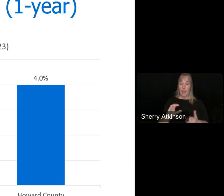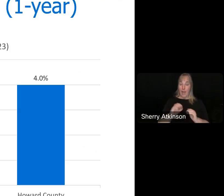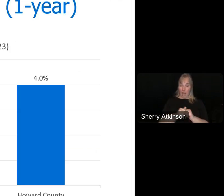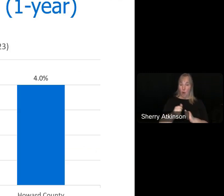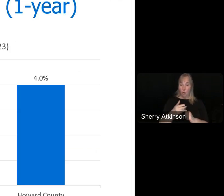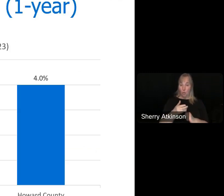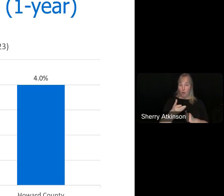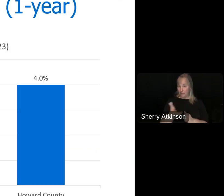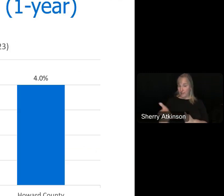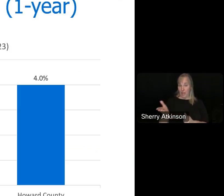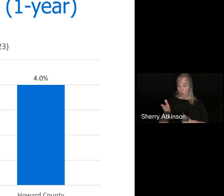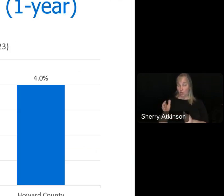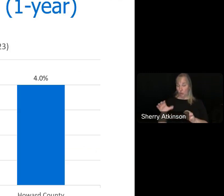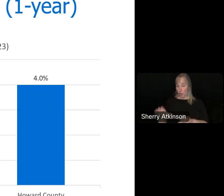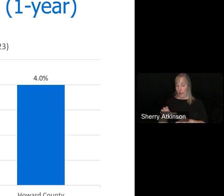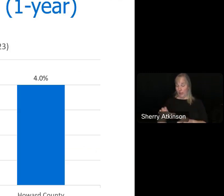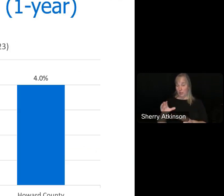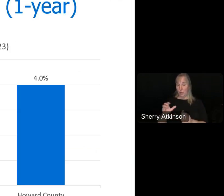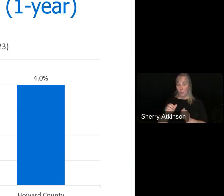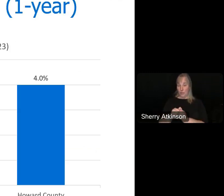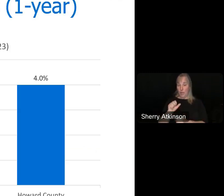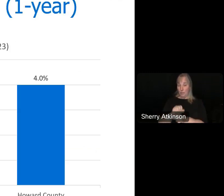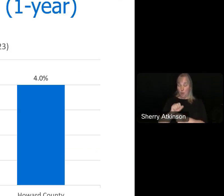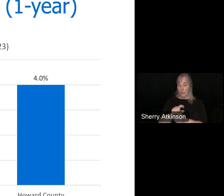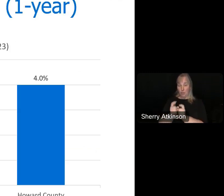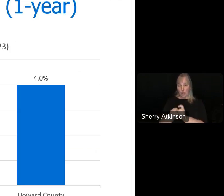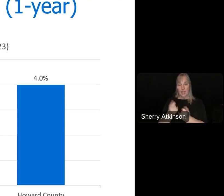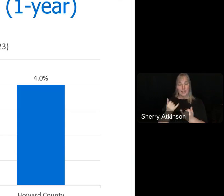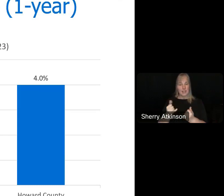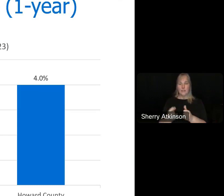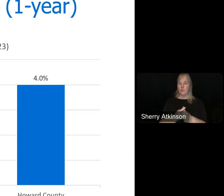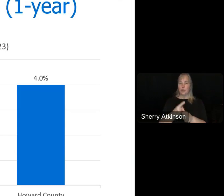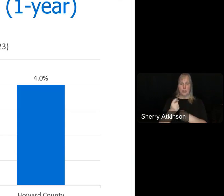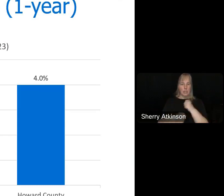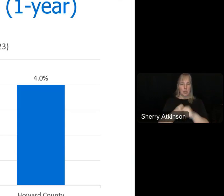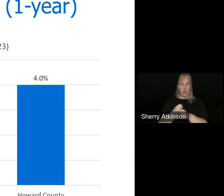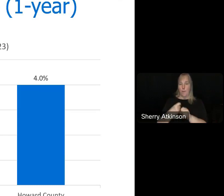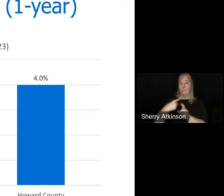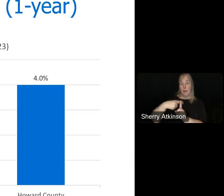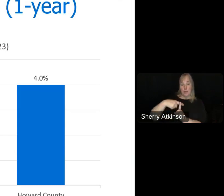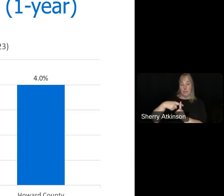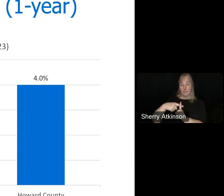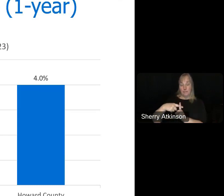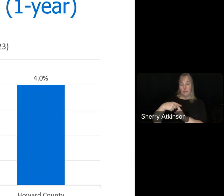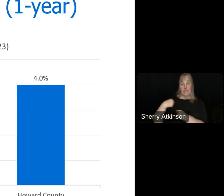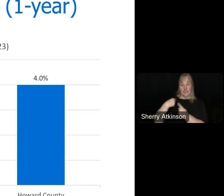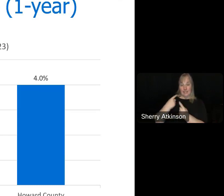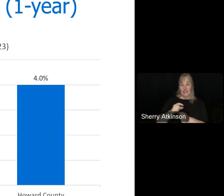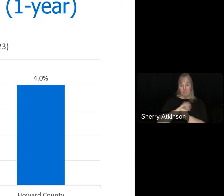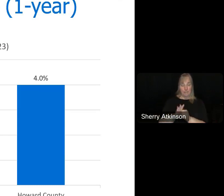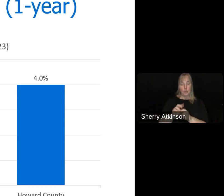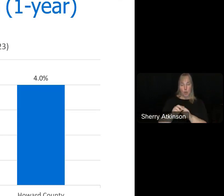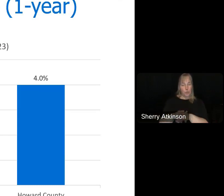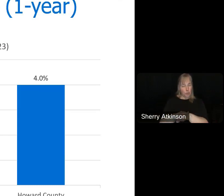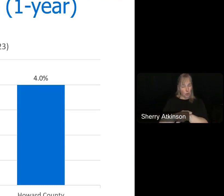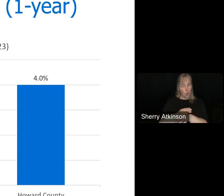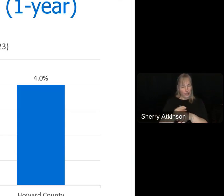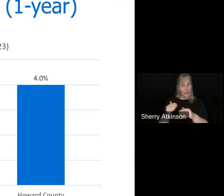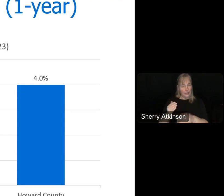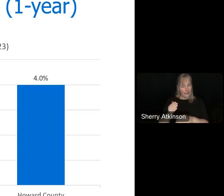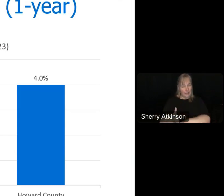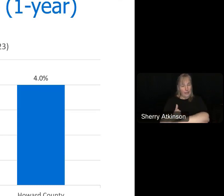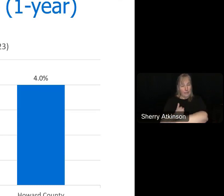with the employment change. This has been the first positive year since the pandemic, but so we're slowly getting back there, but we're still not at pre-pandemic